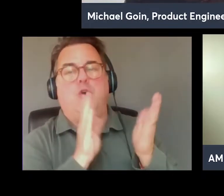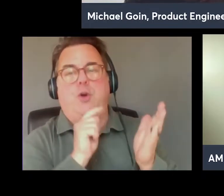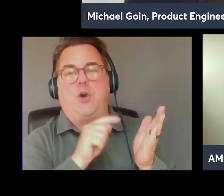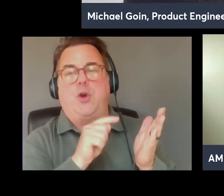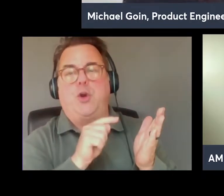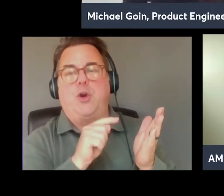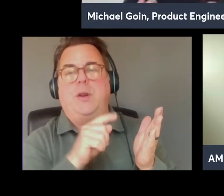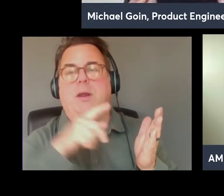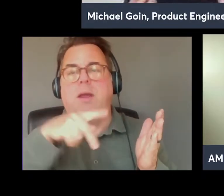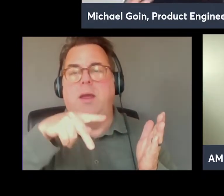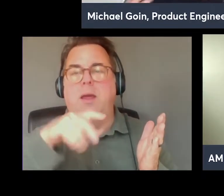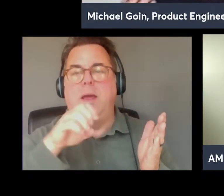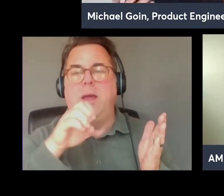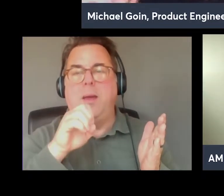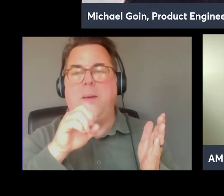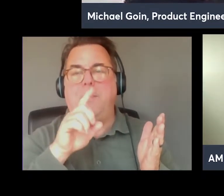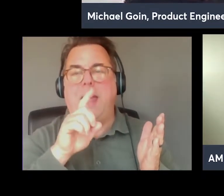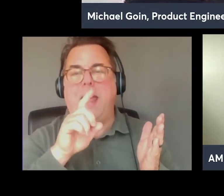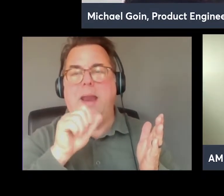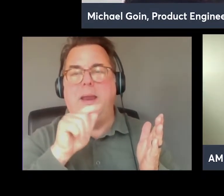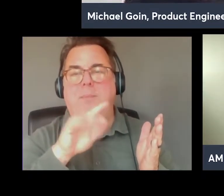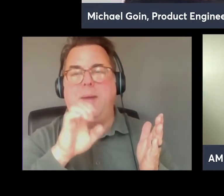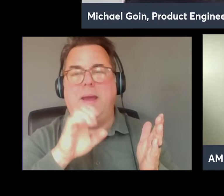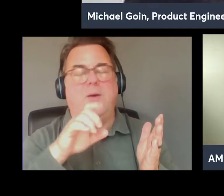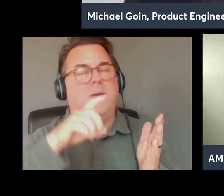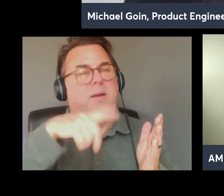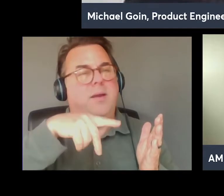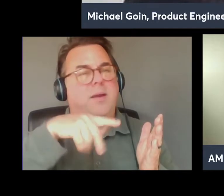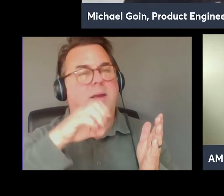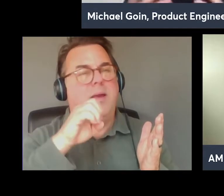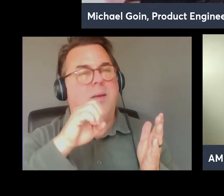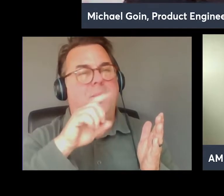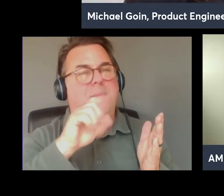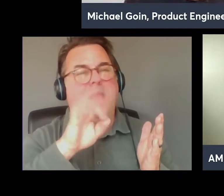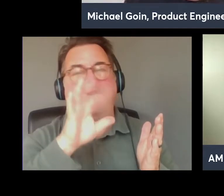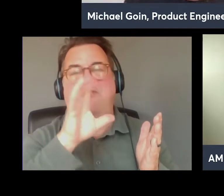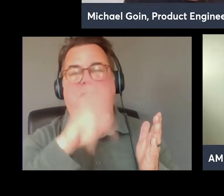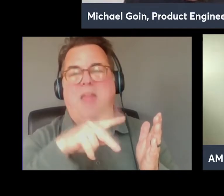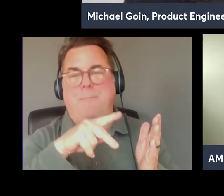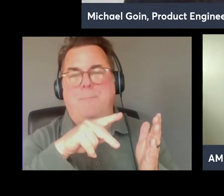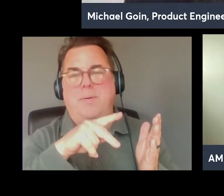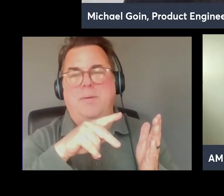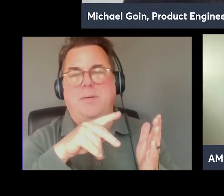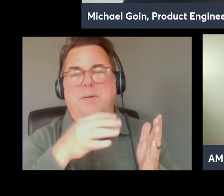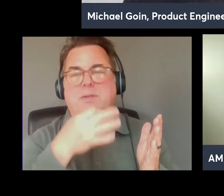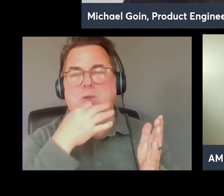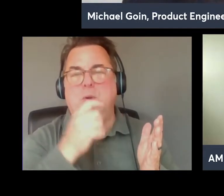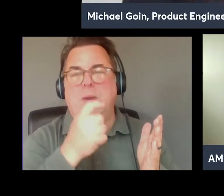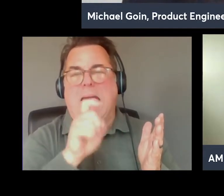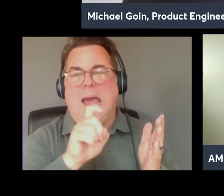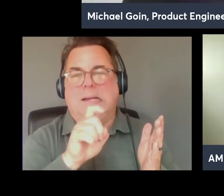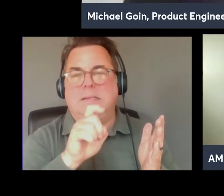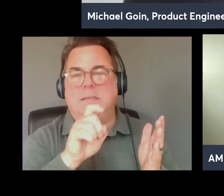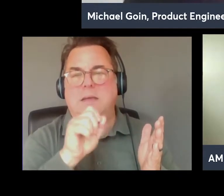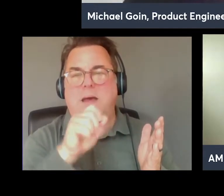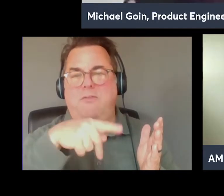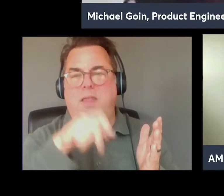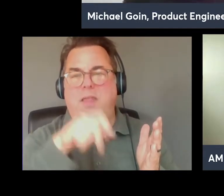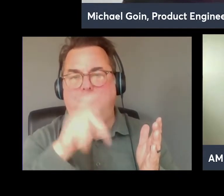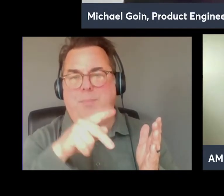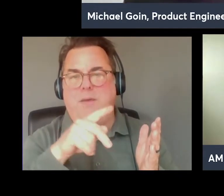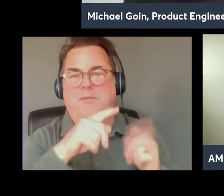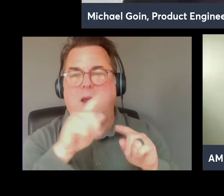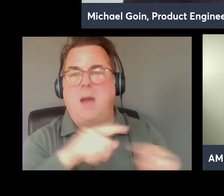and or petaflops, and starting to get into exaflops of compute, and then you're just talking about a